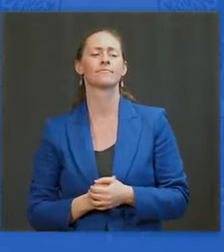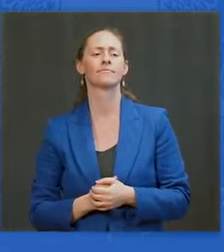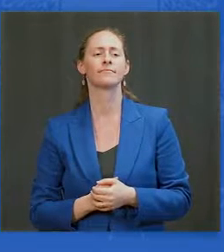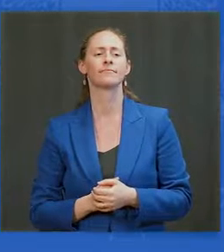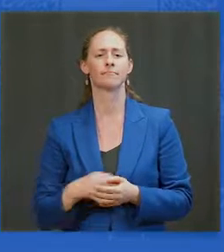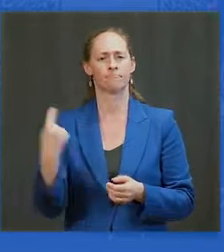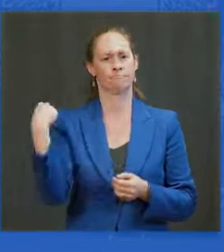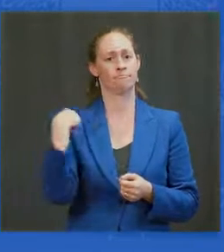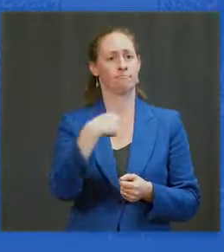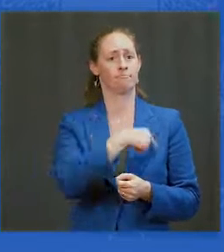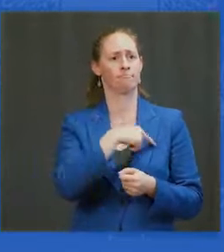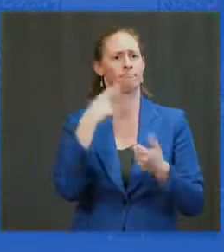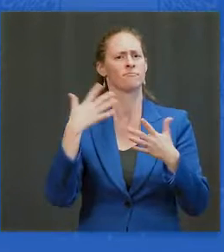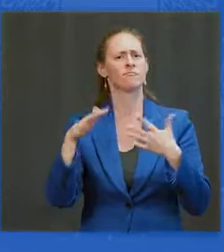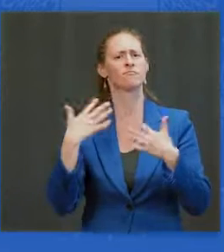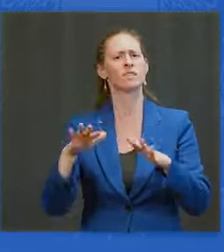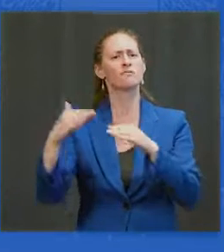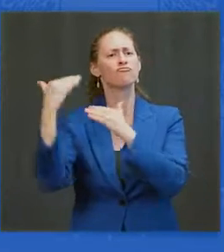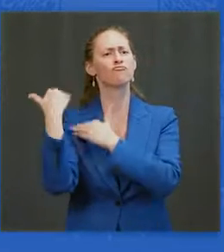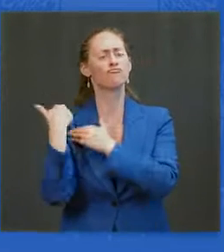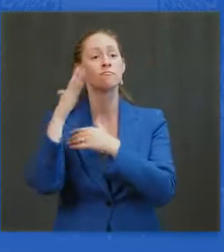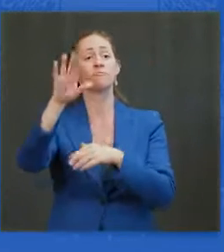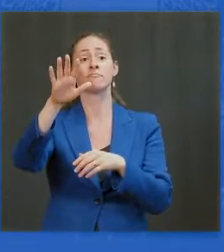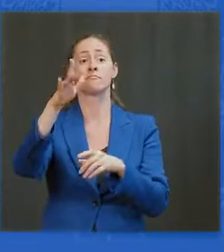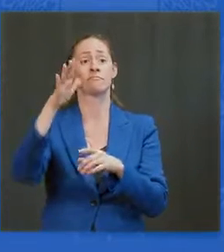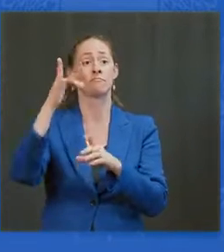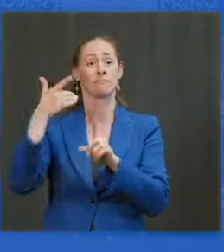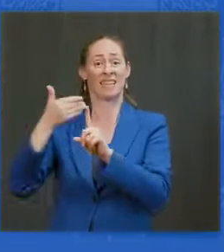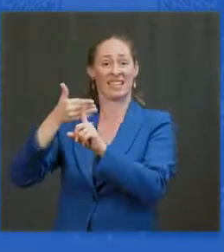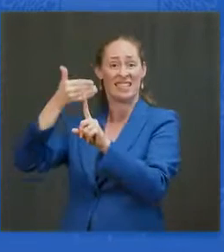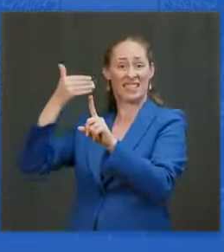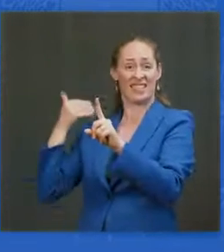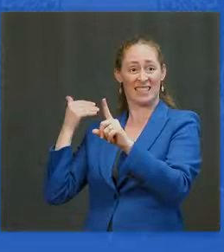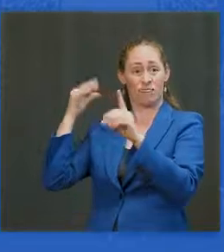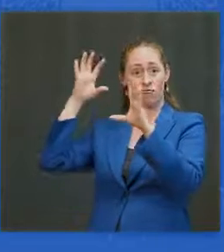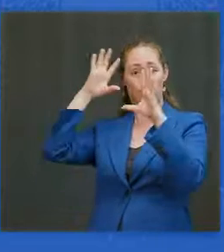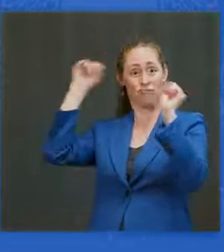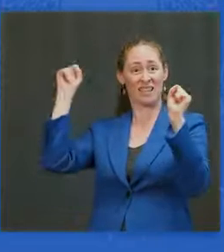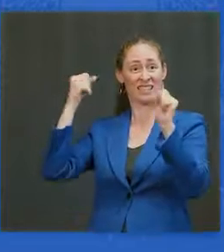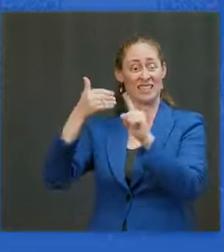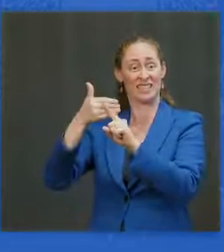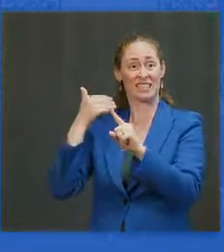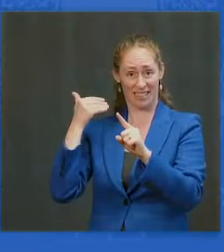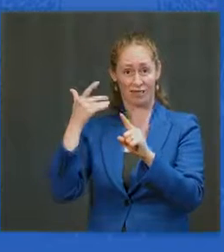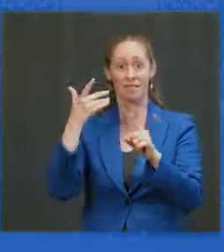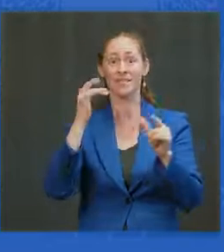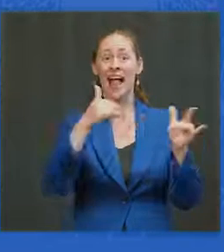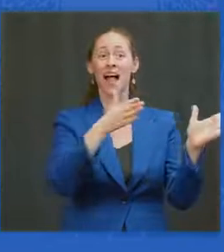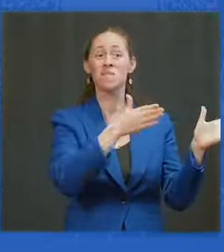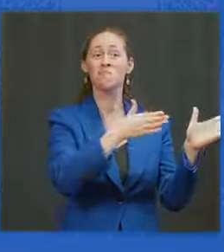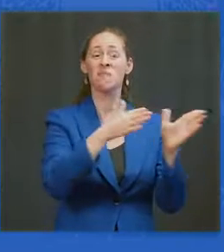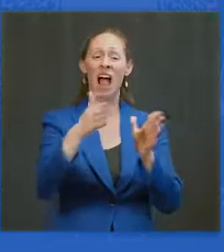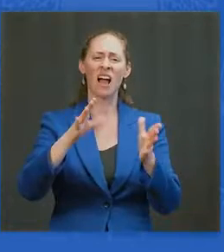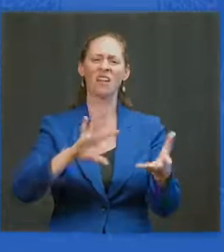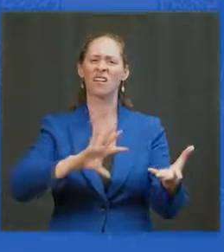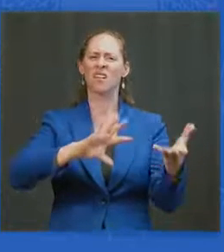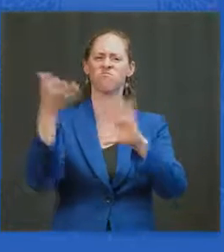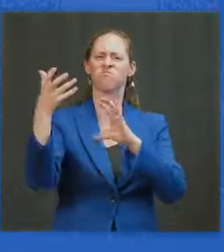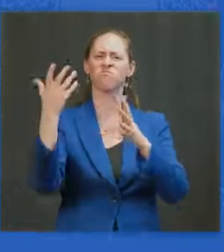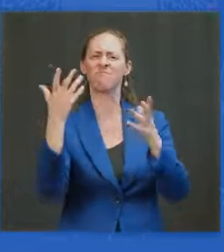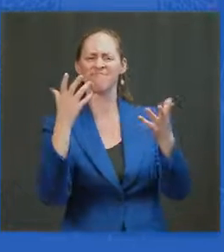destroyed by my predecessor. Finally, we agreed to stay vigilant against terrorist threats that